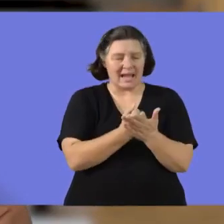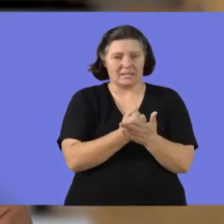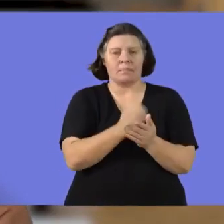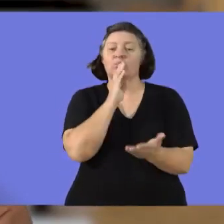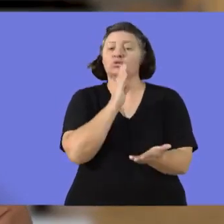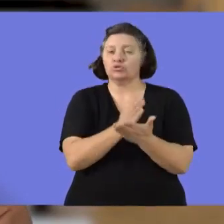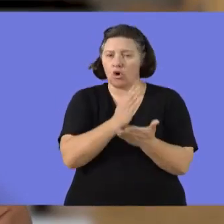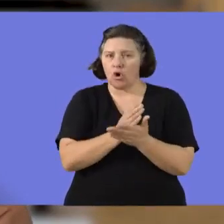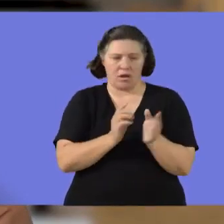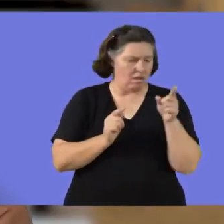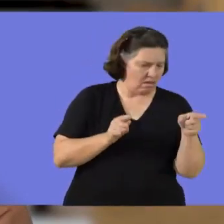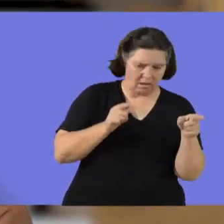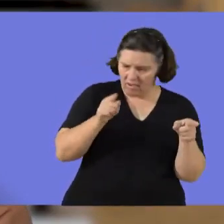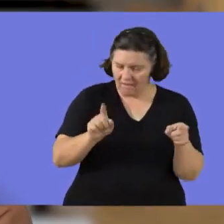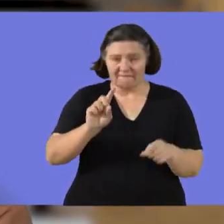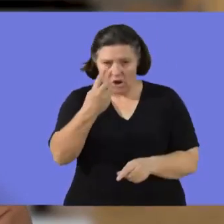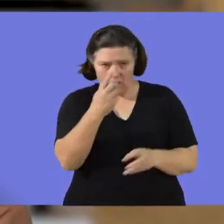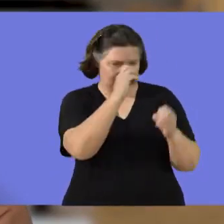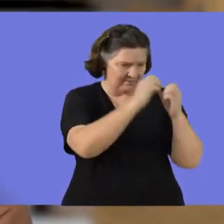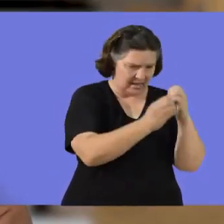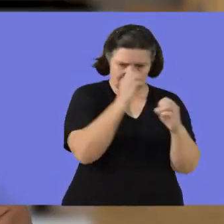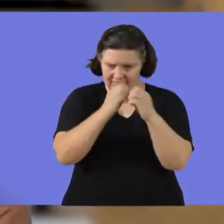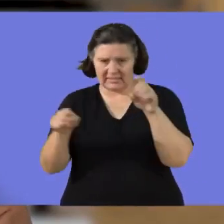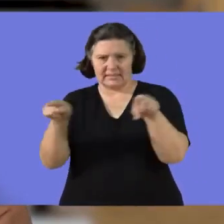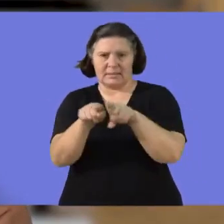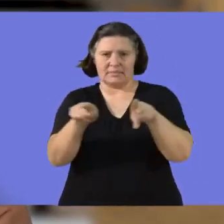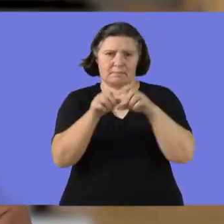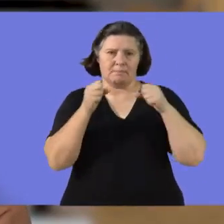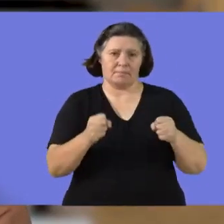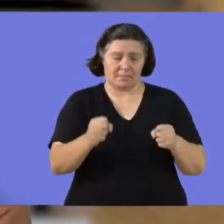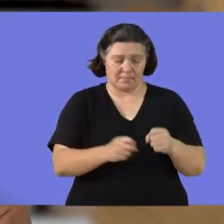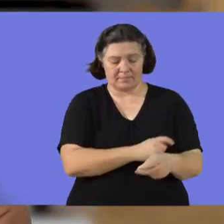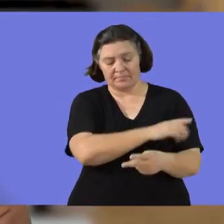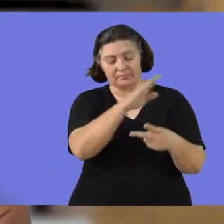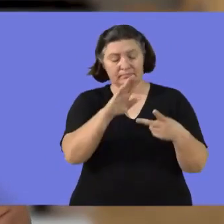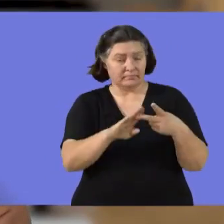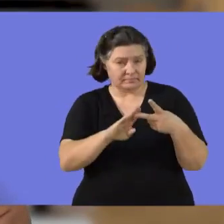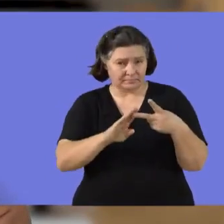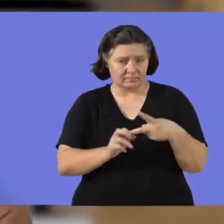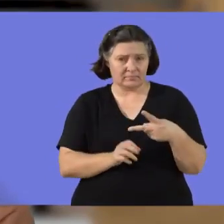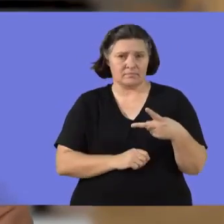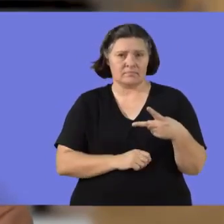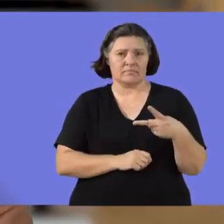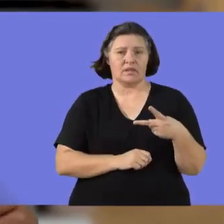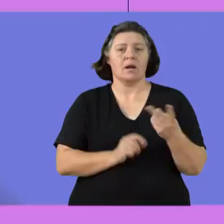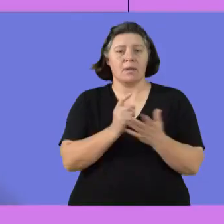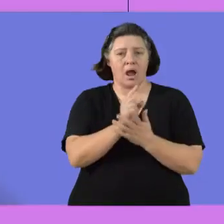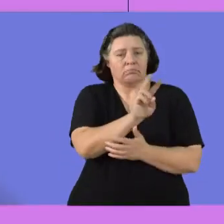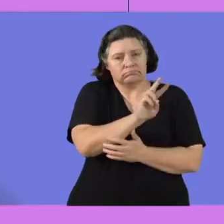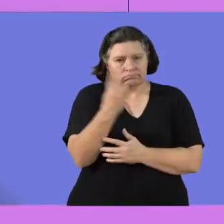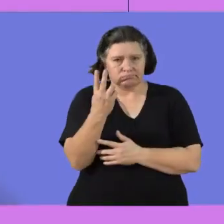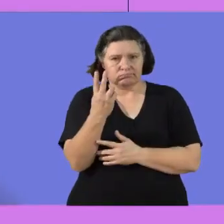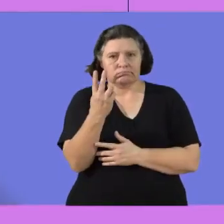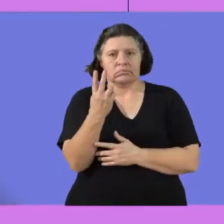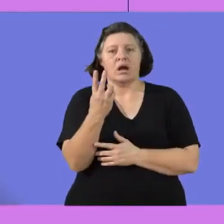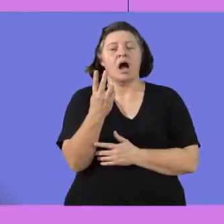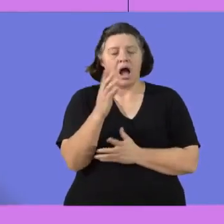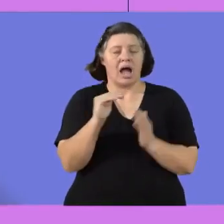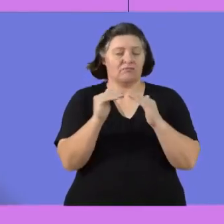ratio, you should make sure that the units are the same. Secondly, we have learned on